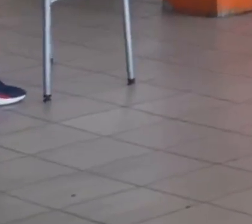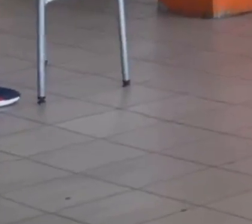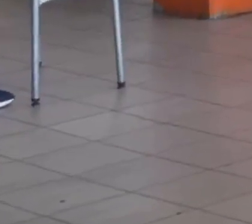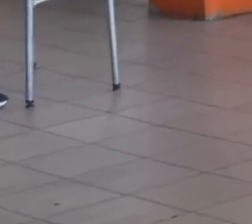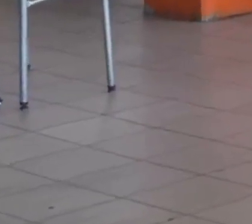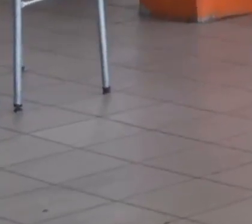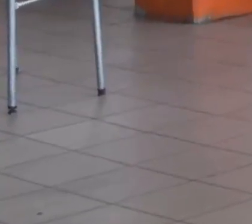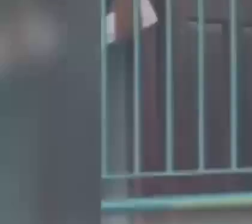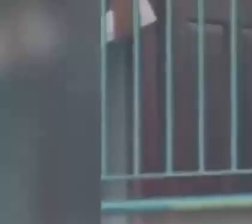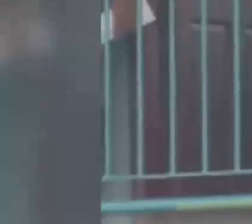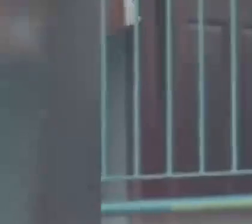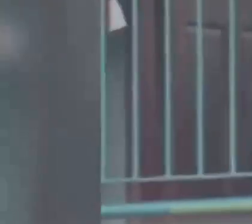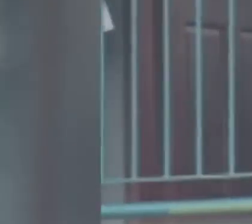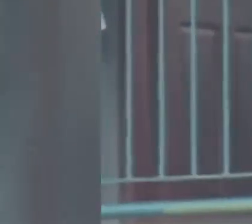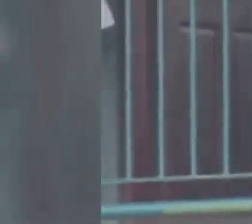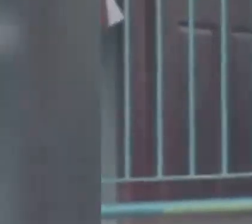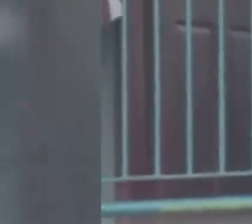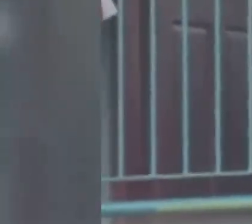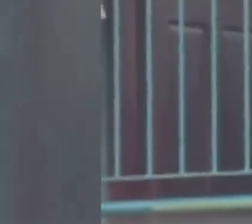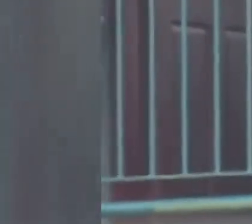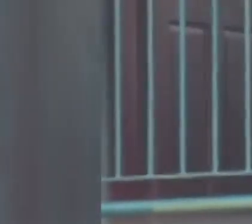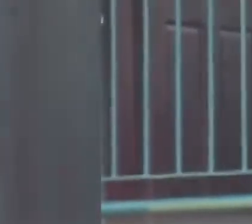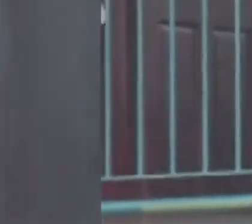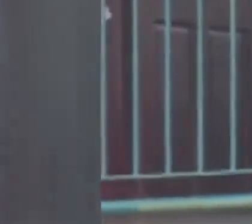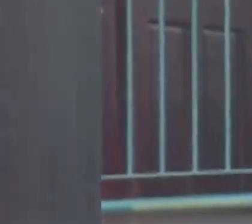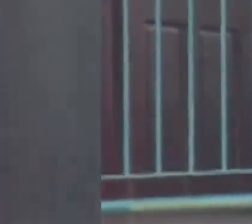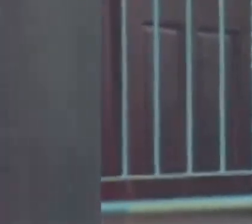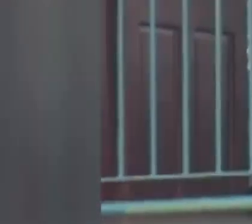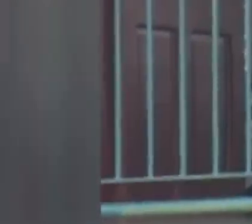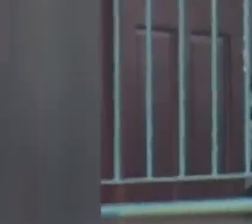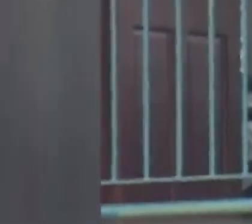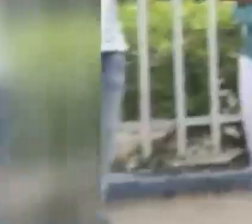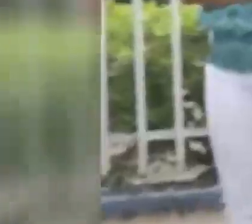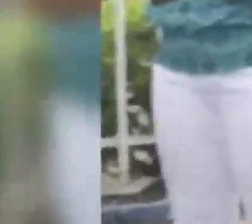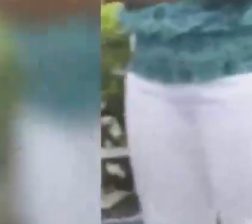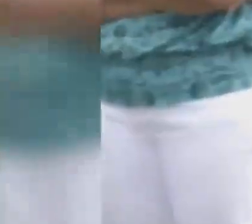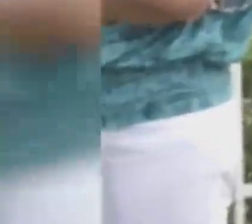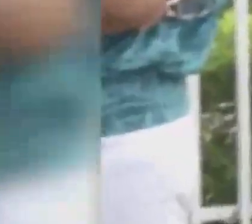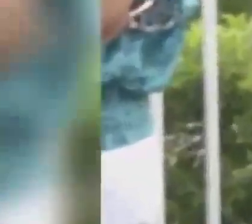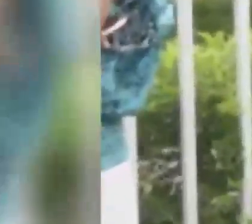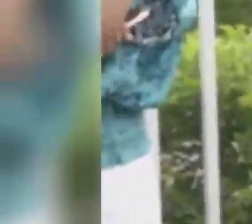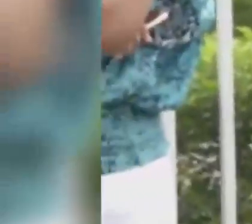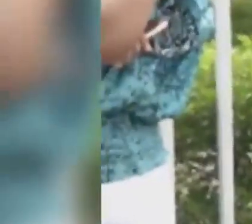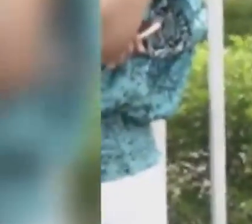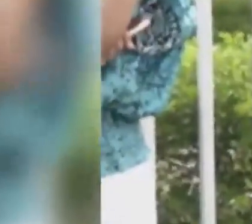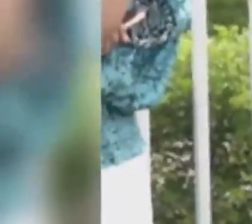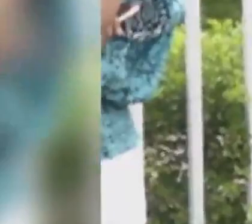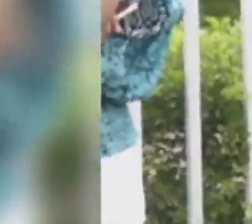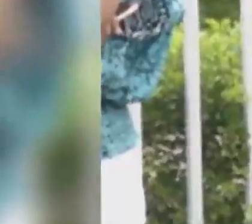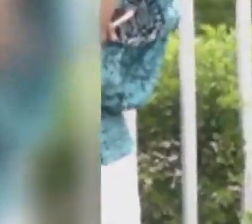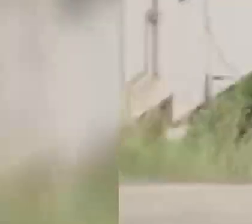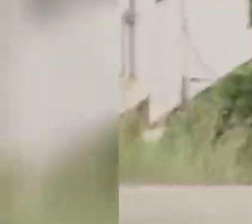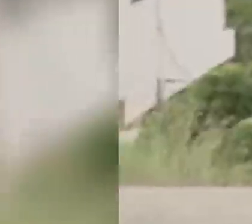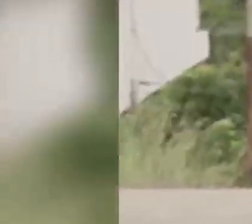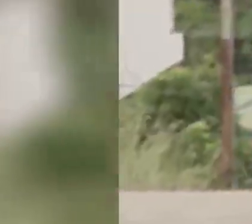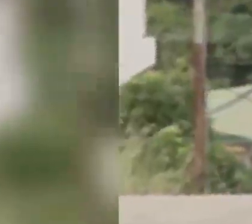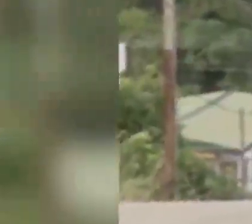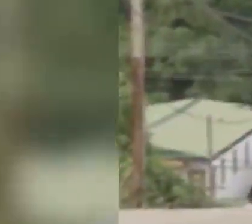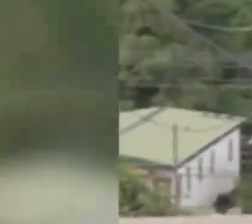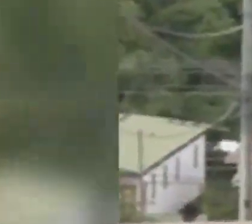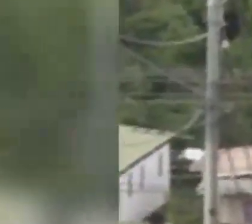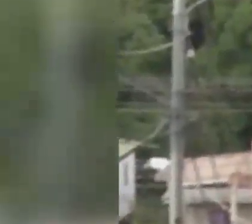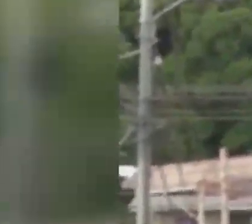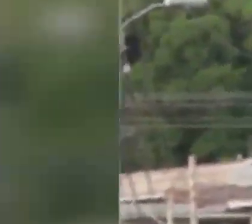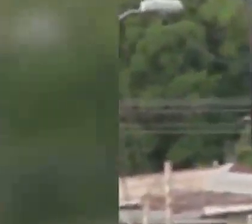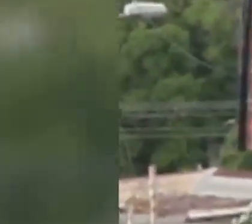The children seem to be quite excited and happy to be out today to do their examination, the parents as well. And so, of course, we at the ministry are